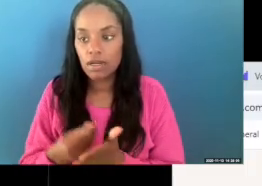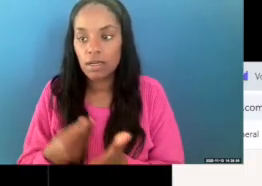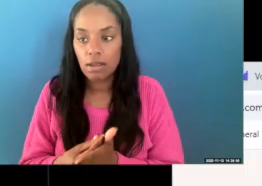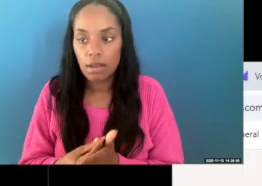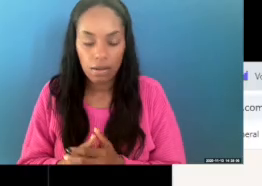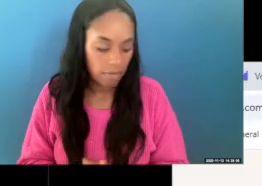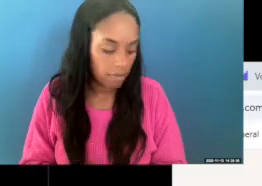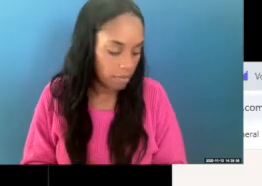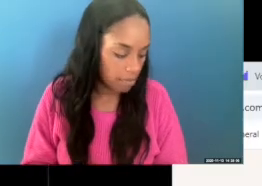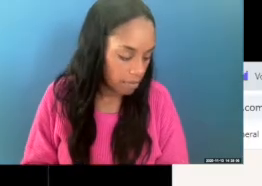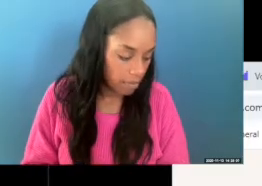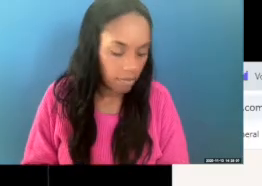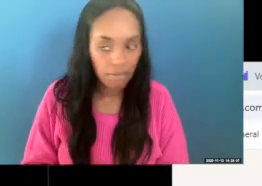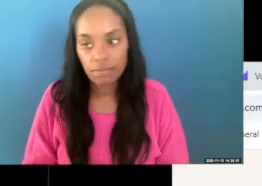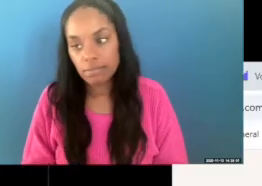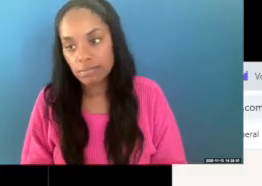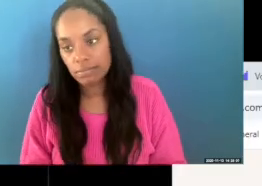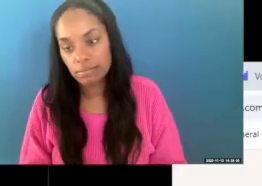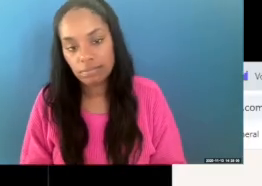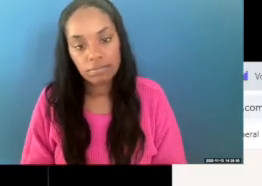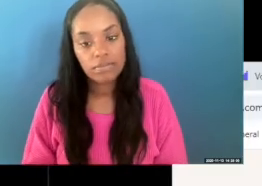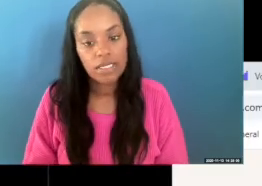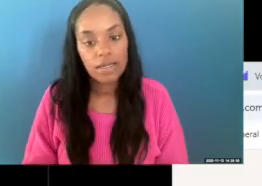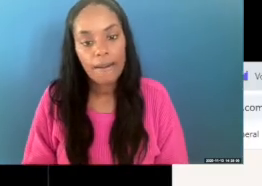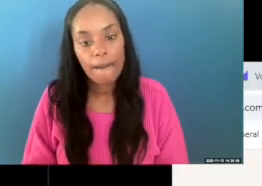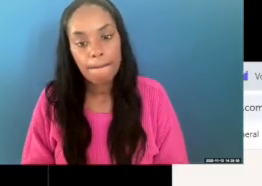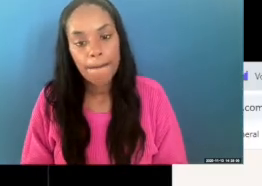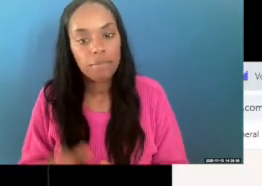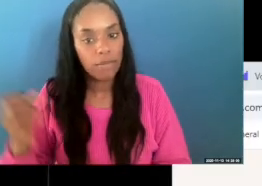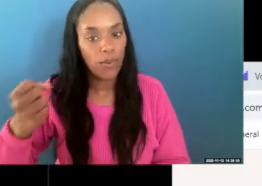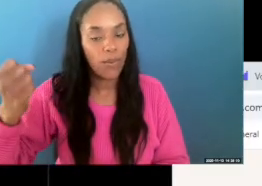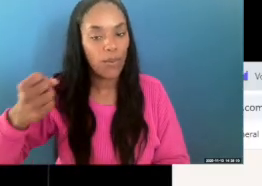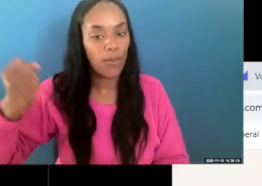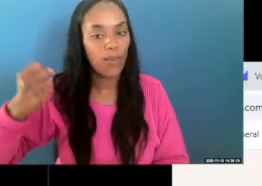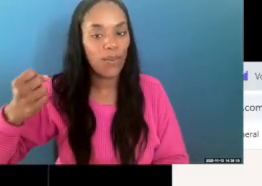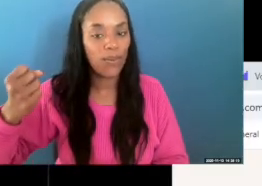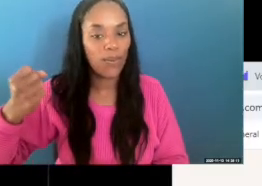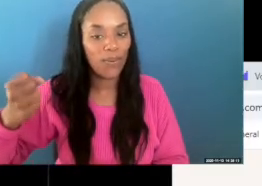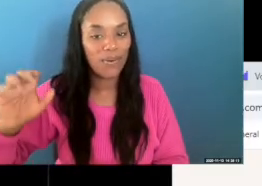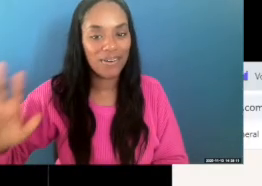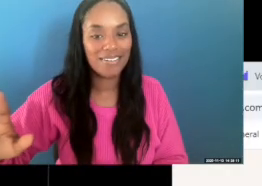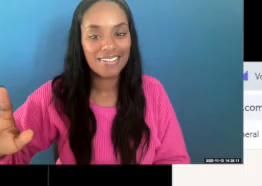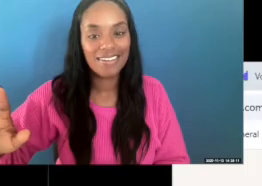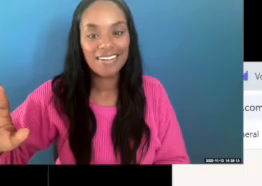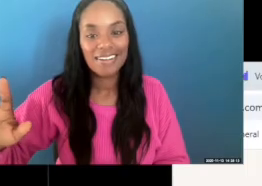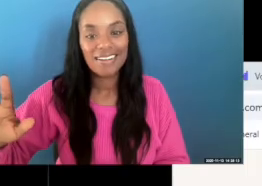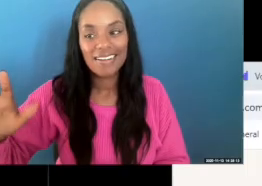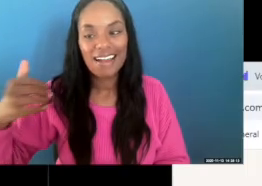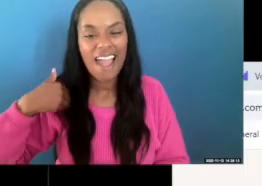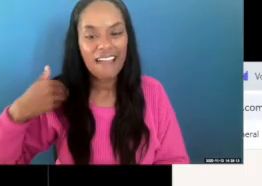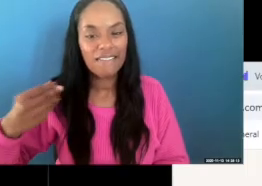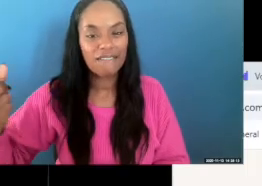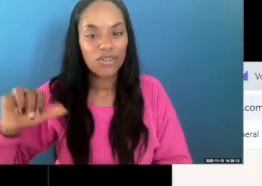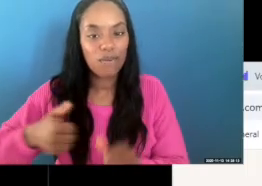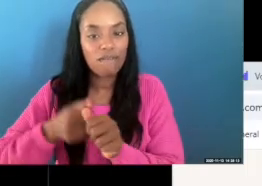encourage both low NOx trucks with near zero, as well as zero emission trucks with an HVIP funding over the next